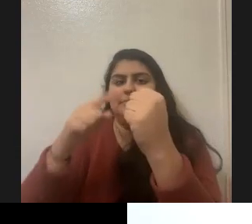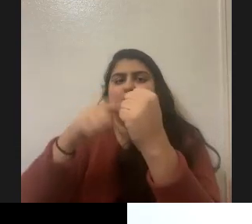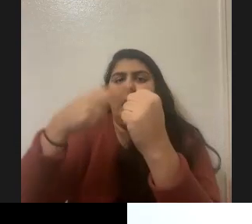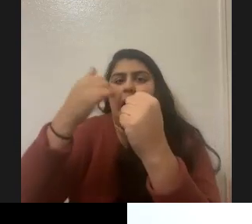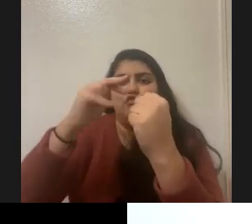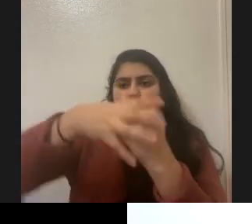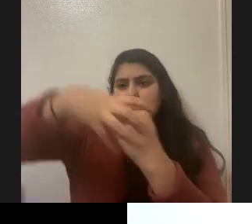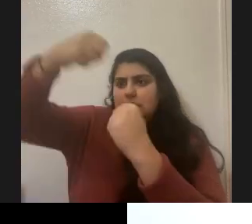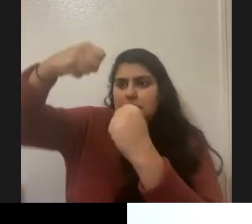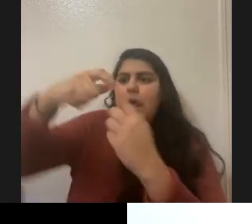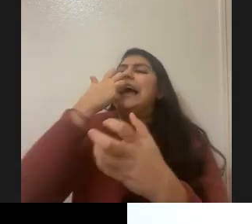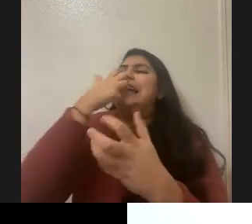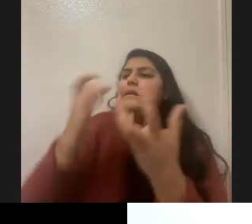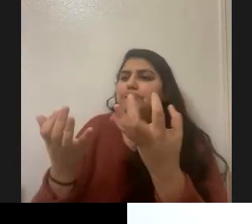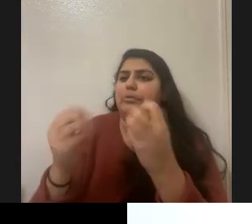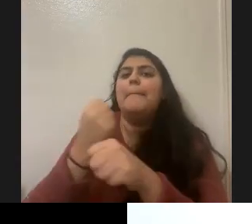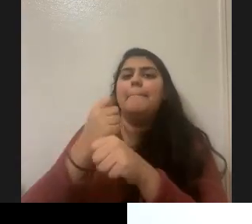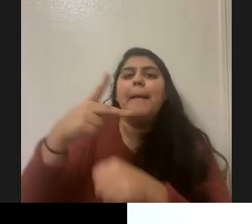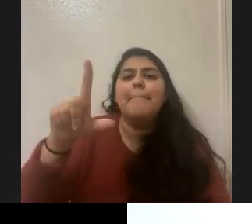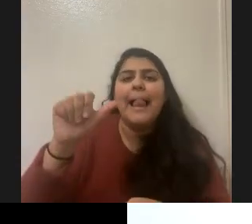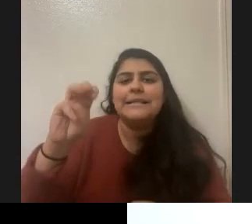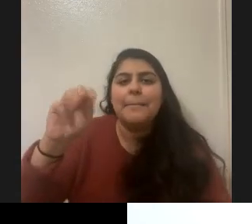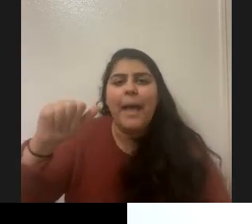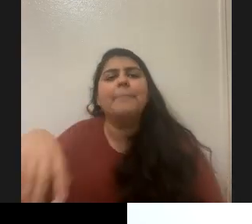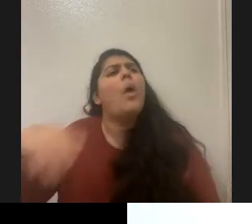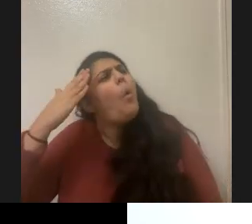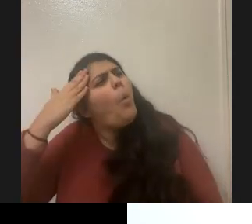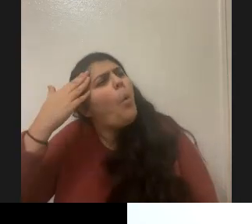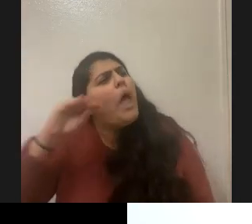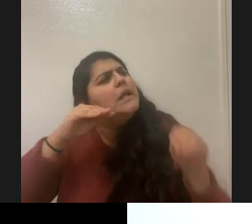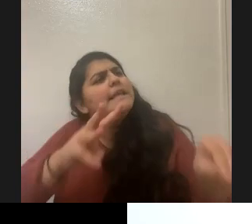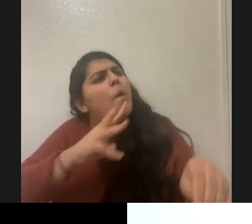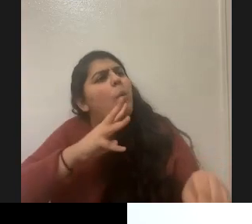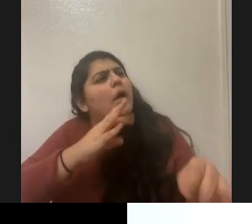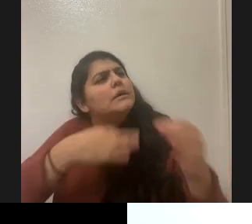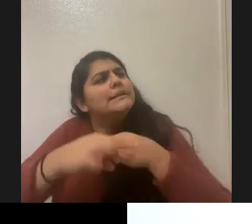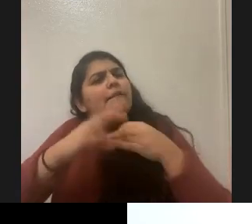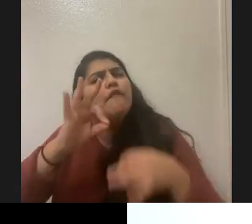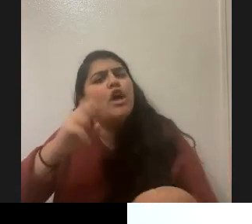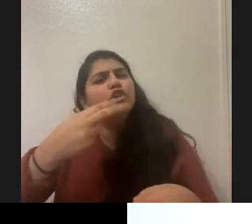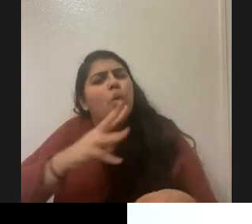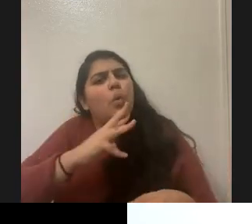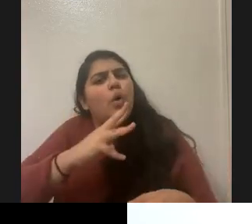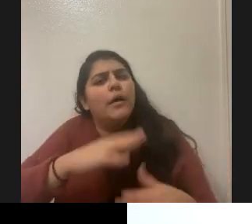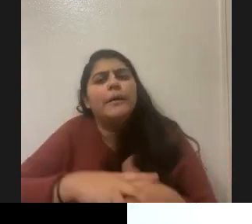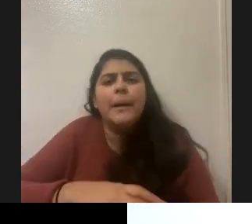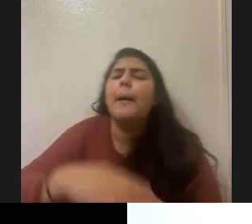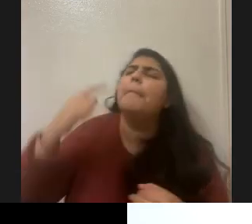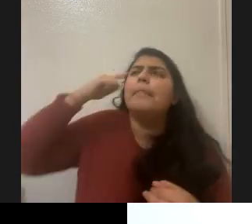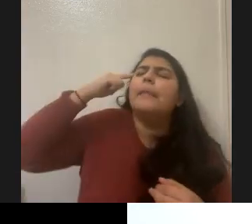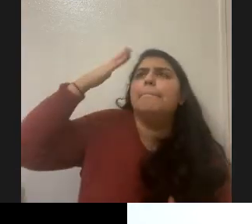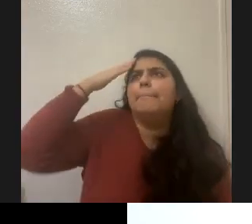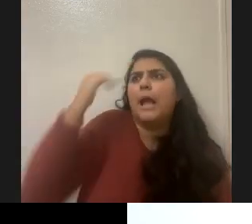a plasma out of it. Why seawater instead of freshwater? I think it's